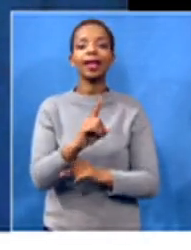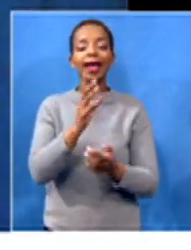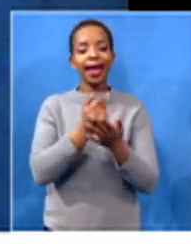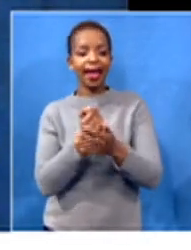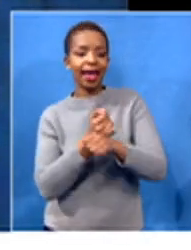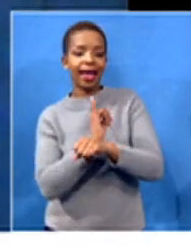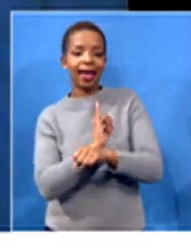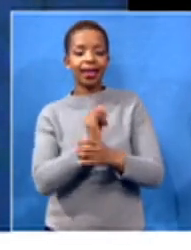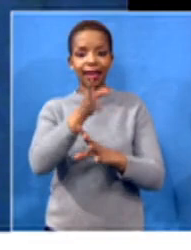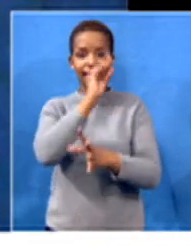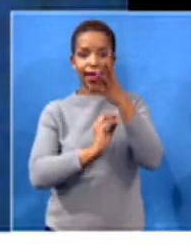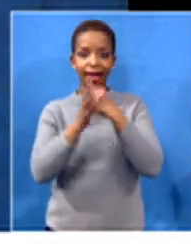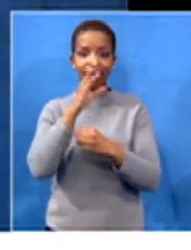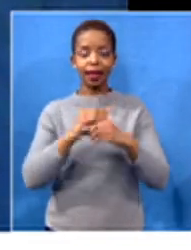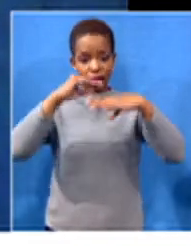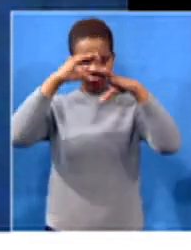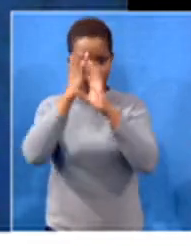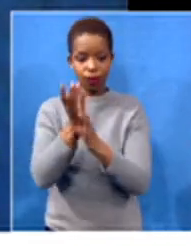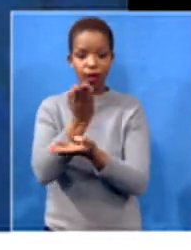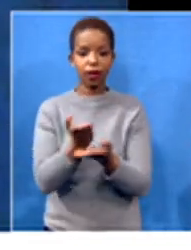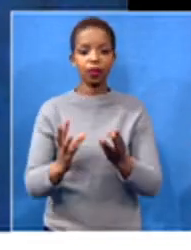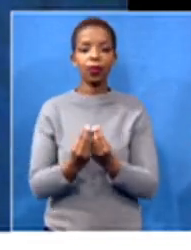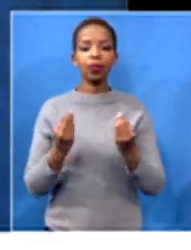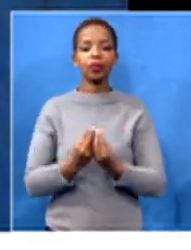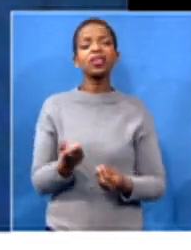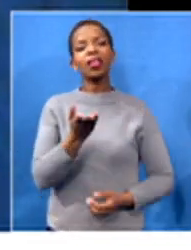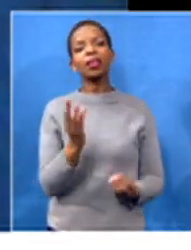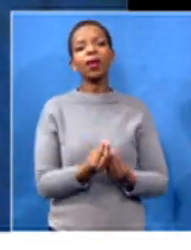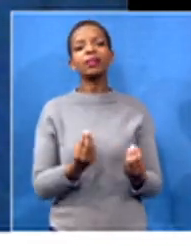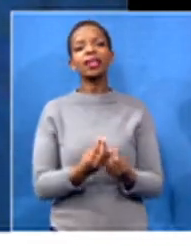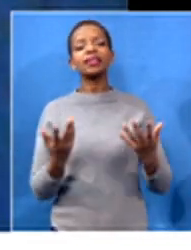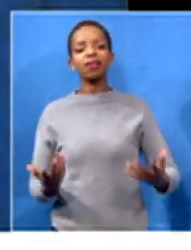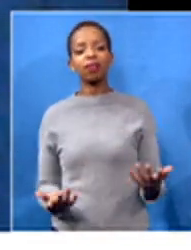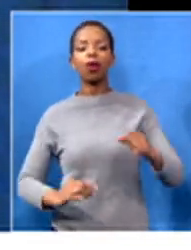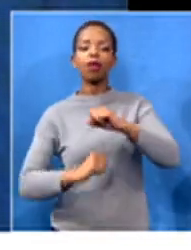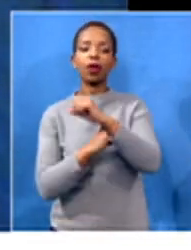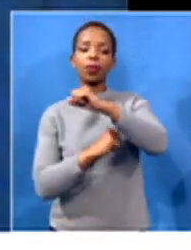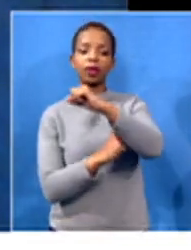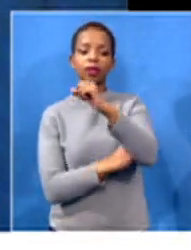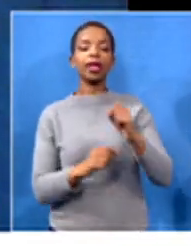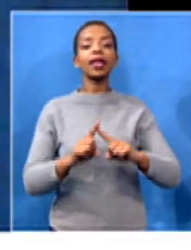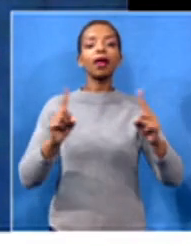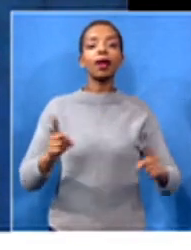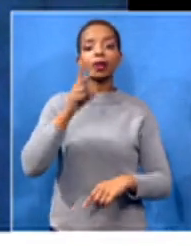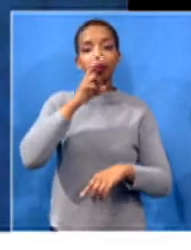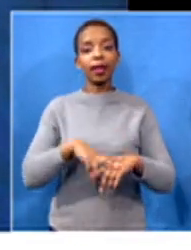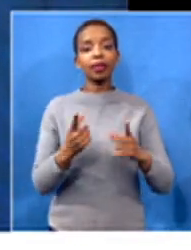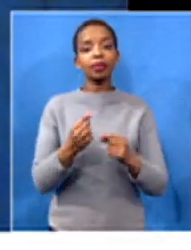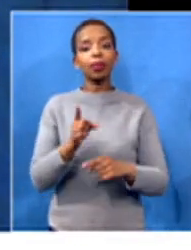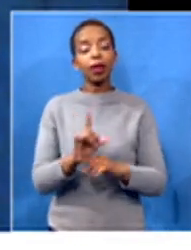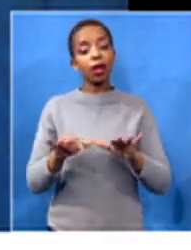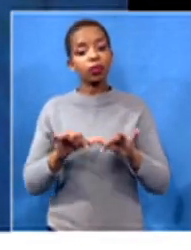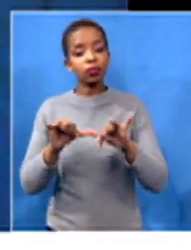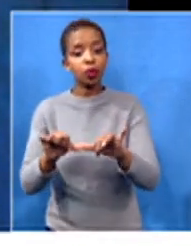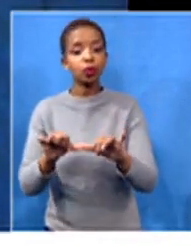and paying a lot of attention to those things. And those are foundations to it. But we need to progressively move. We are, as Dr.